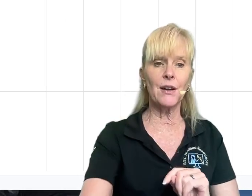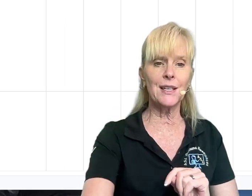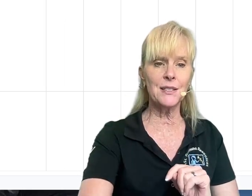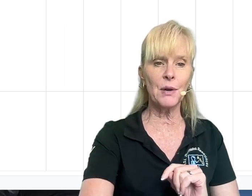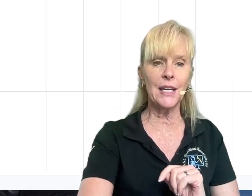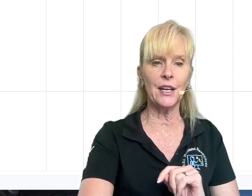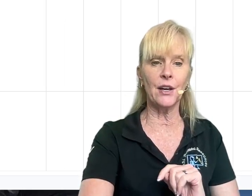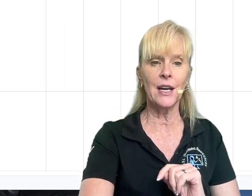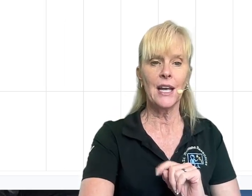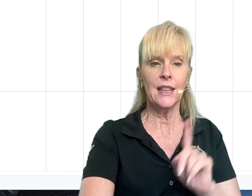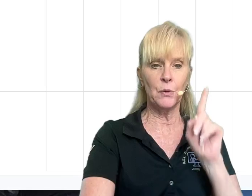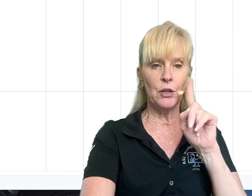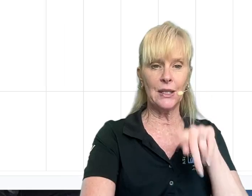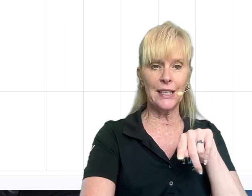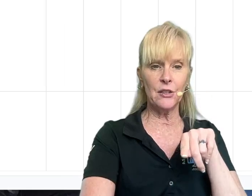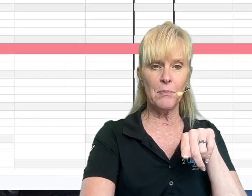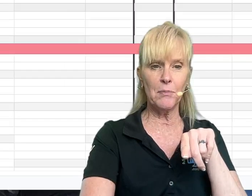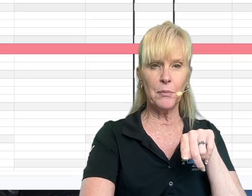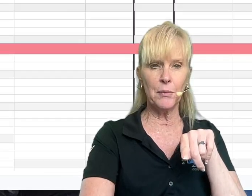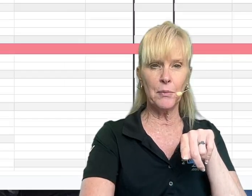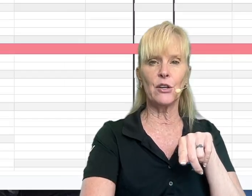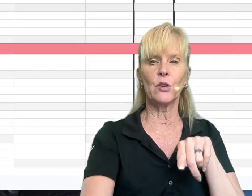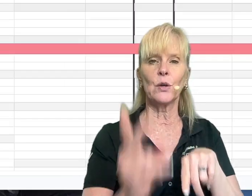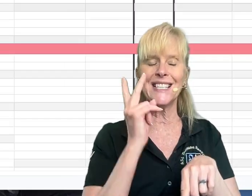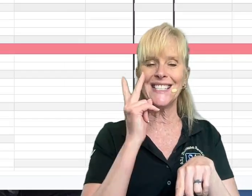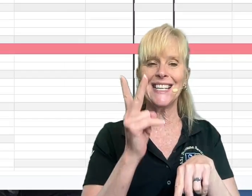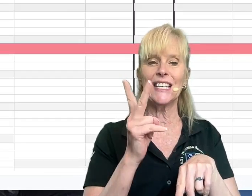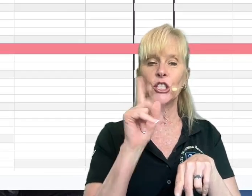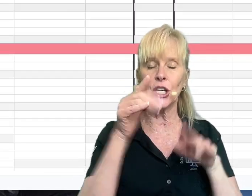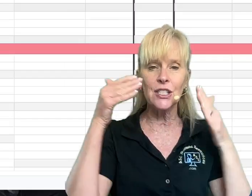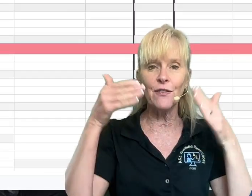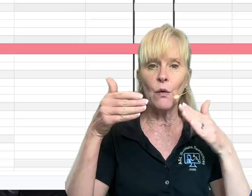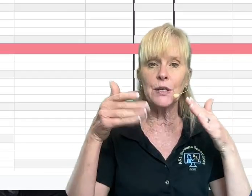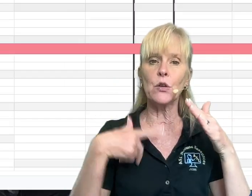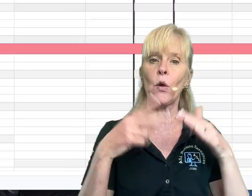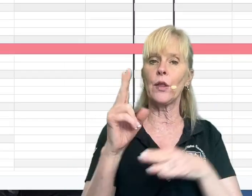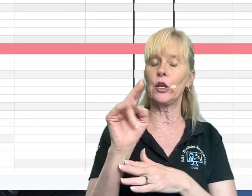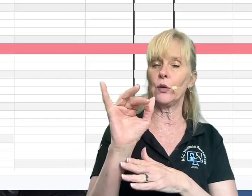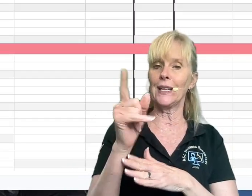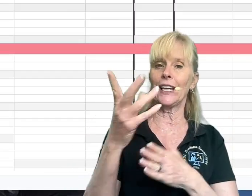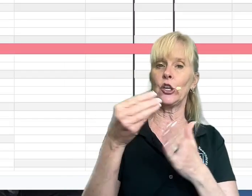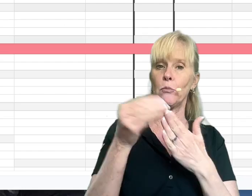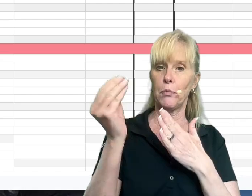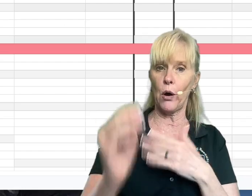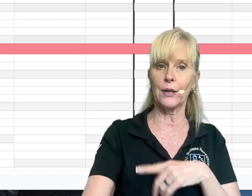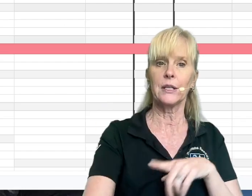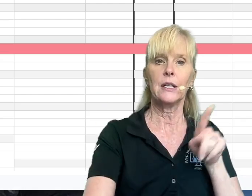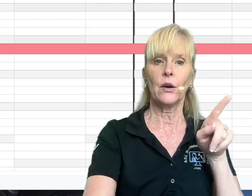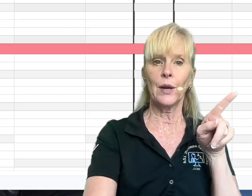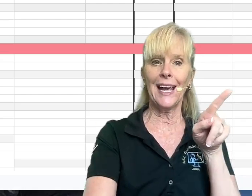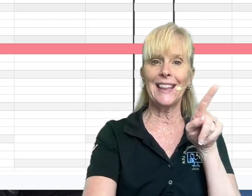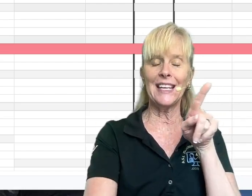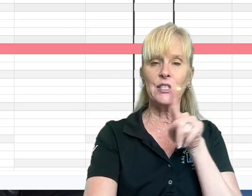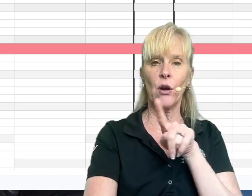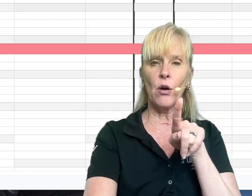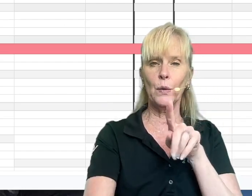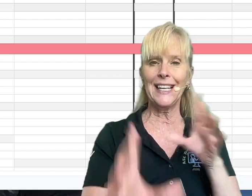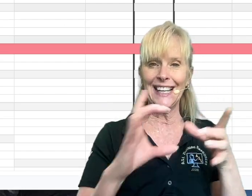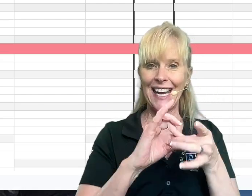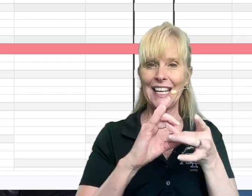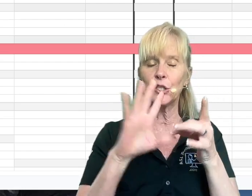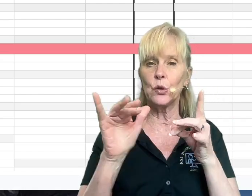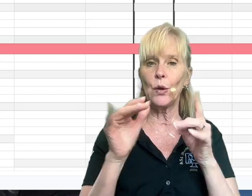learning targets right here. Then when you click on the bottom right here, you're going to see this just focused on the unit that you bought. Okay, these